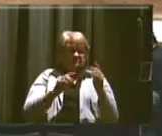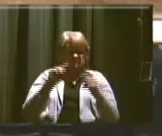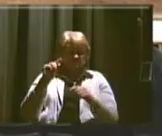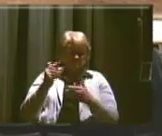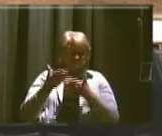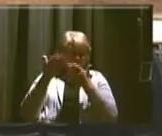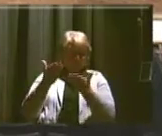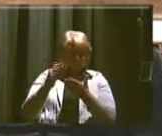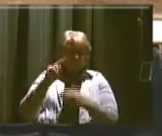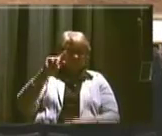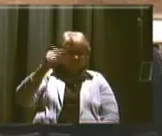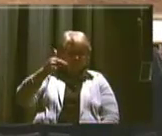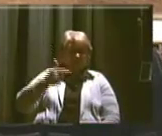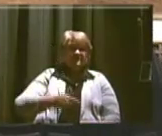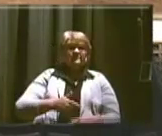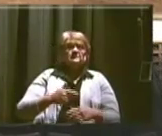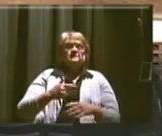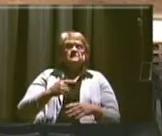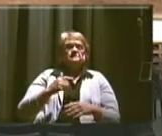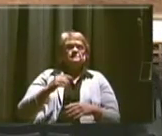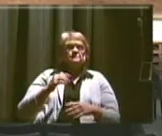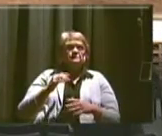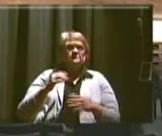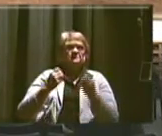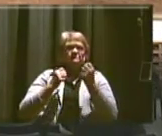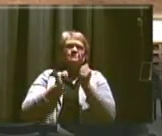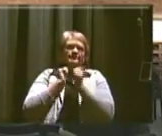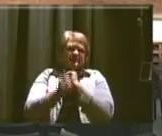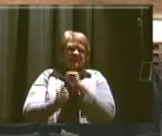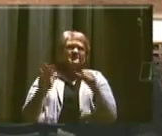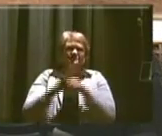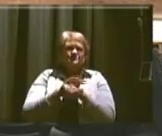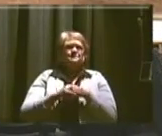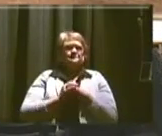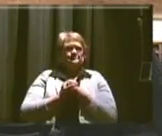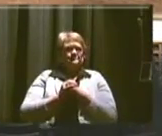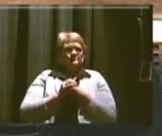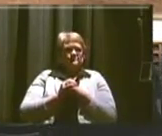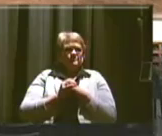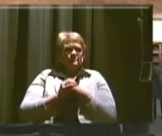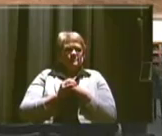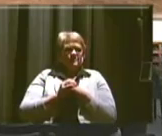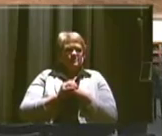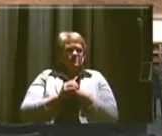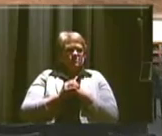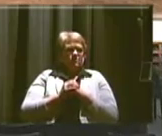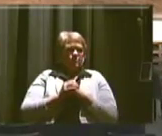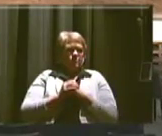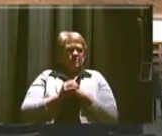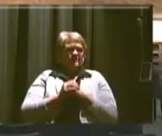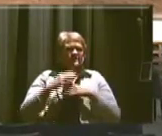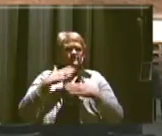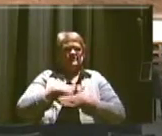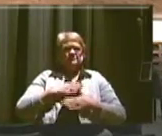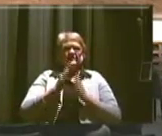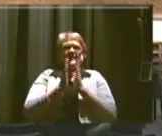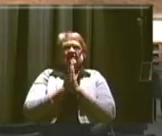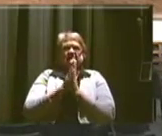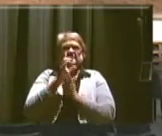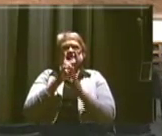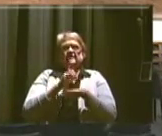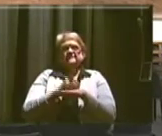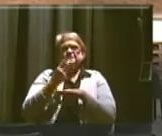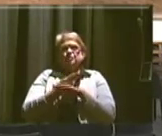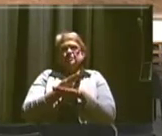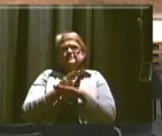favor, aye. Any opposed? That carries unanimously. And it's now my pleasure to ask Dr. Hargens to give